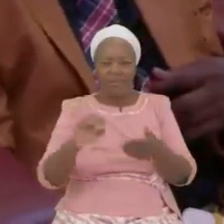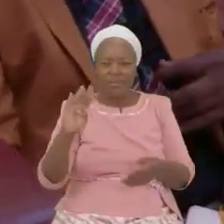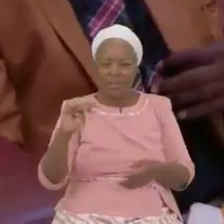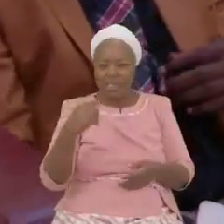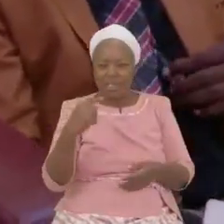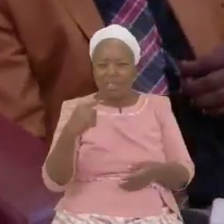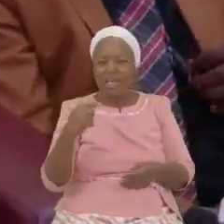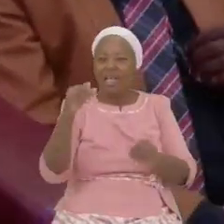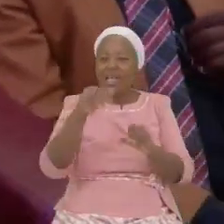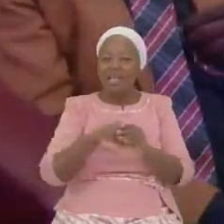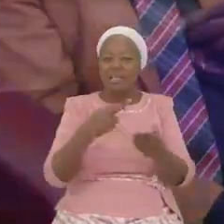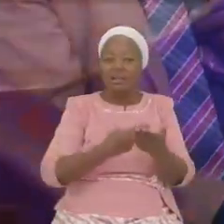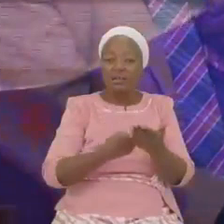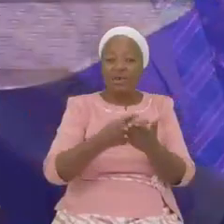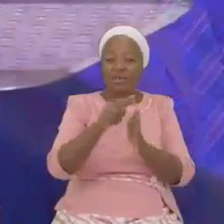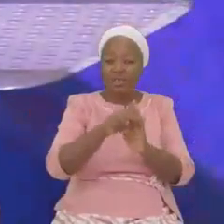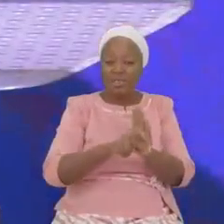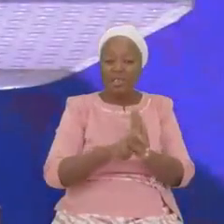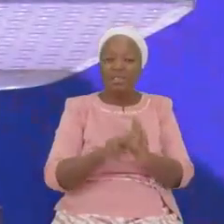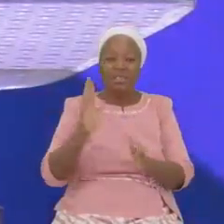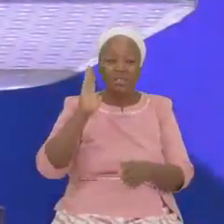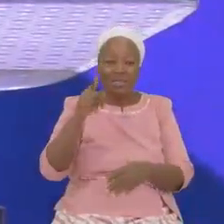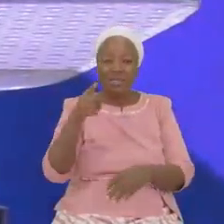in righteousness shalt thou